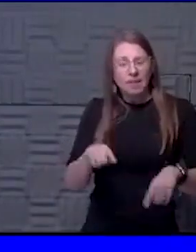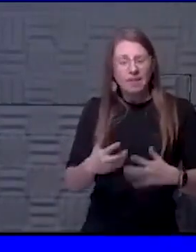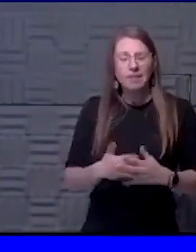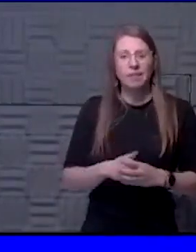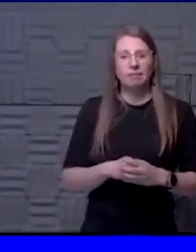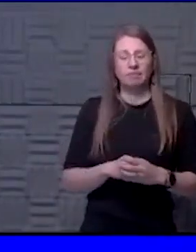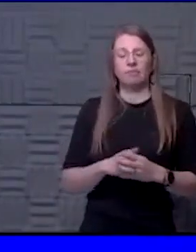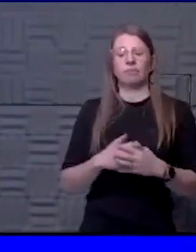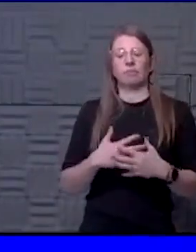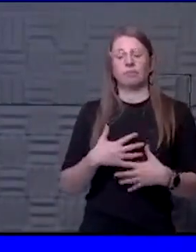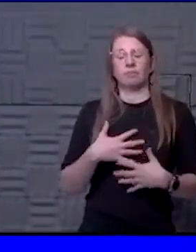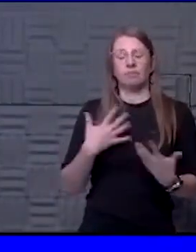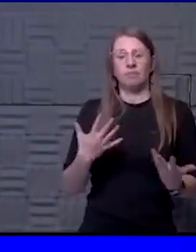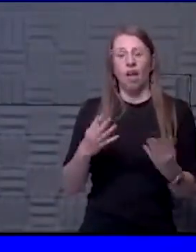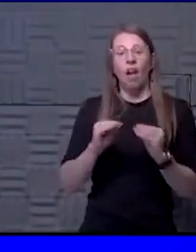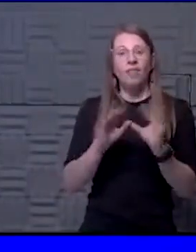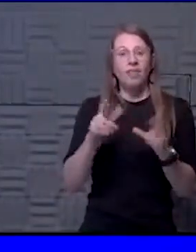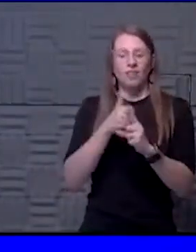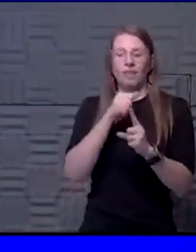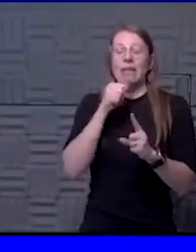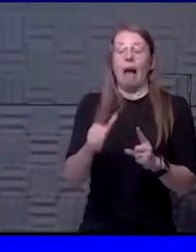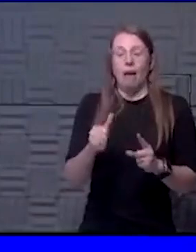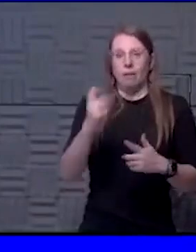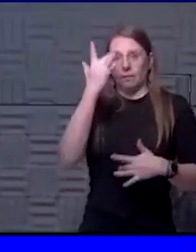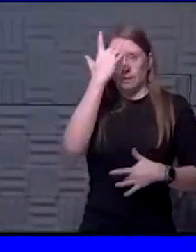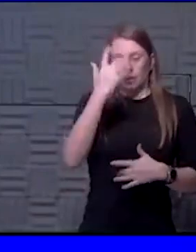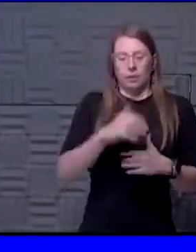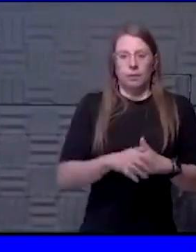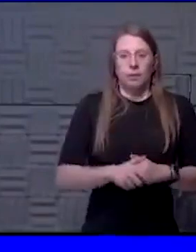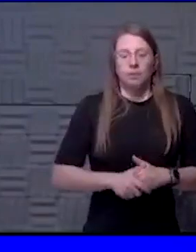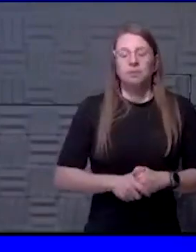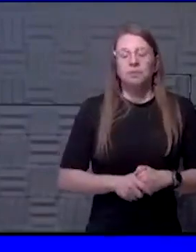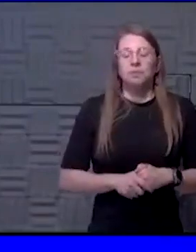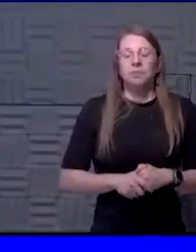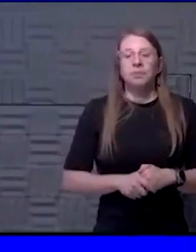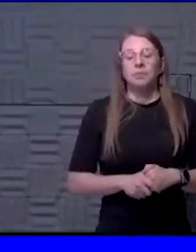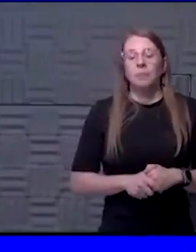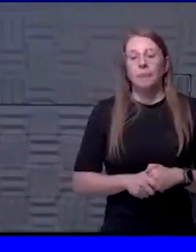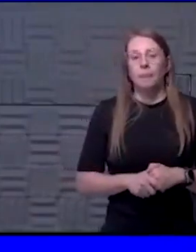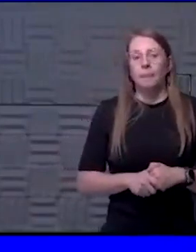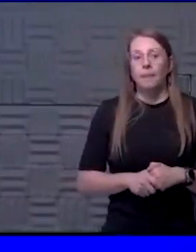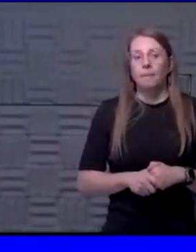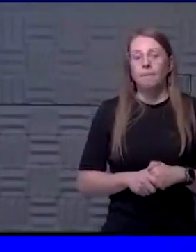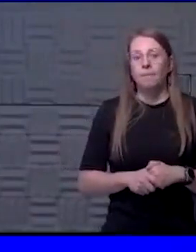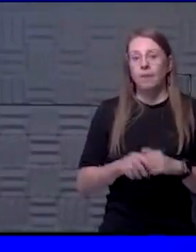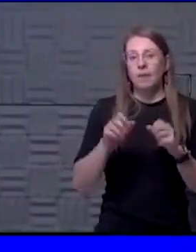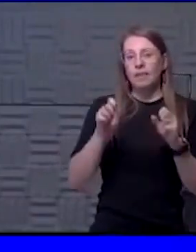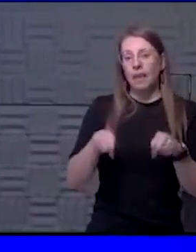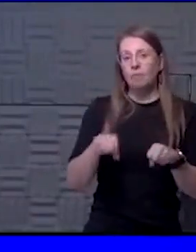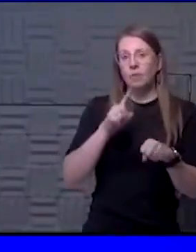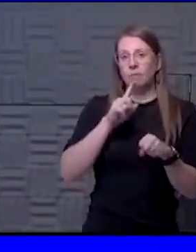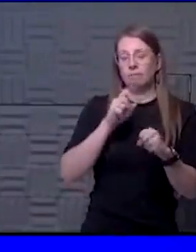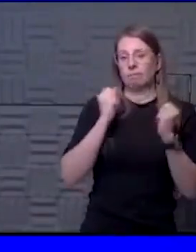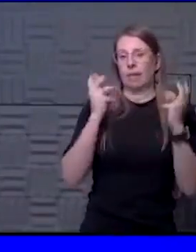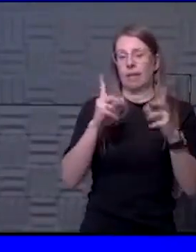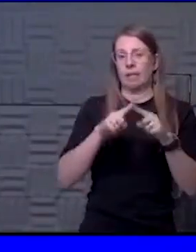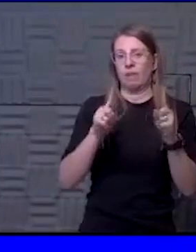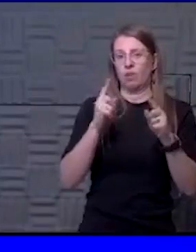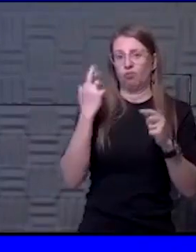sort of feel that way, even though you're obviously not infected. And so, it can be an array of things that people